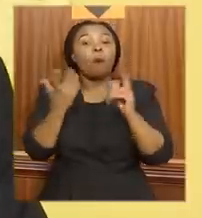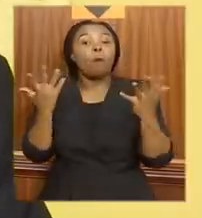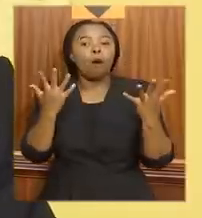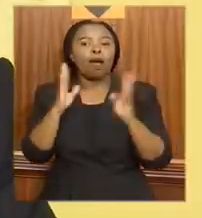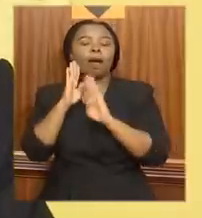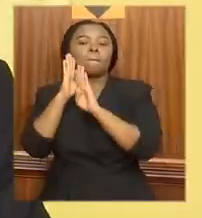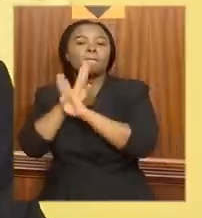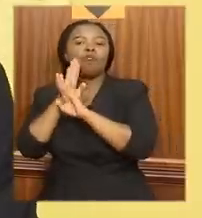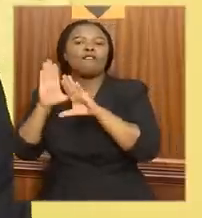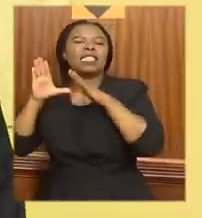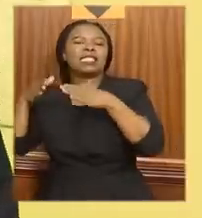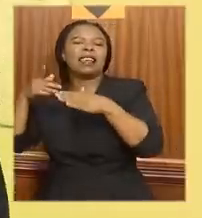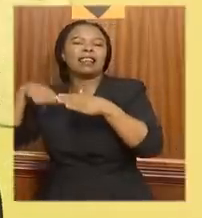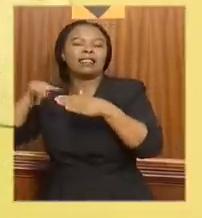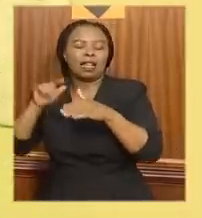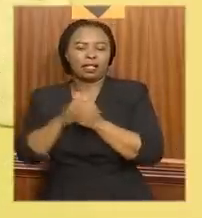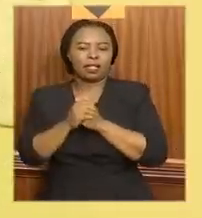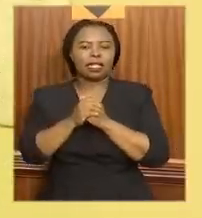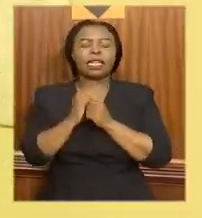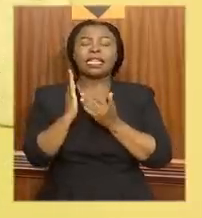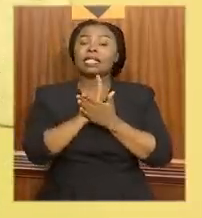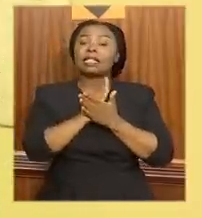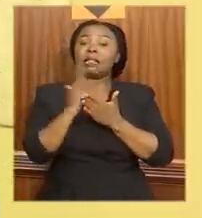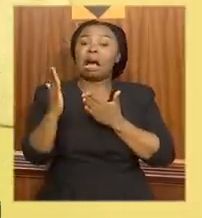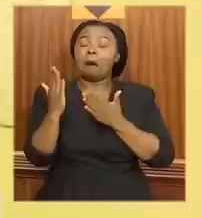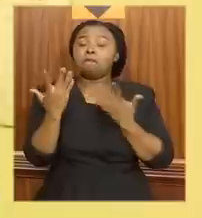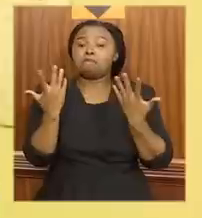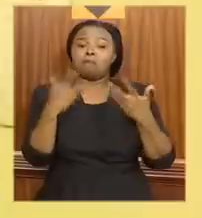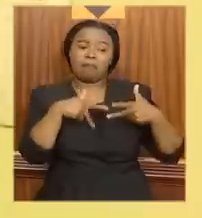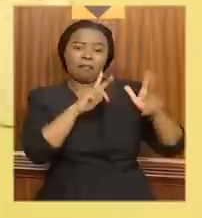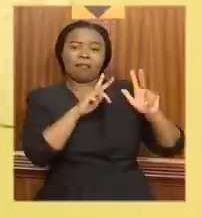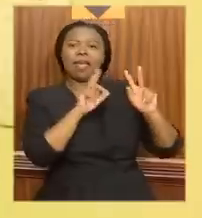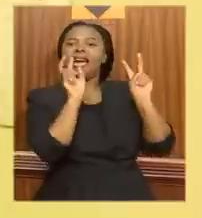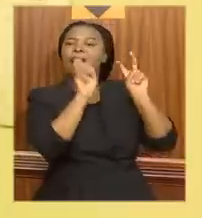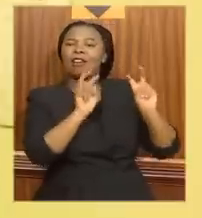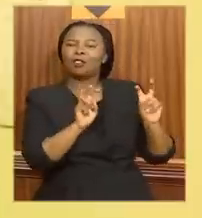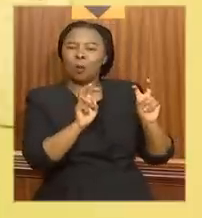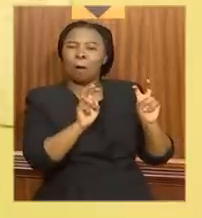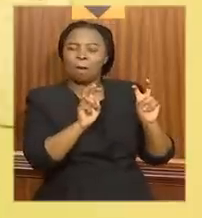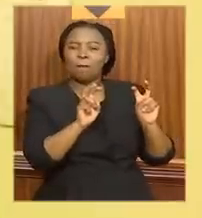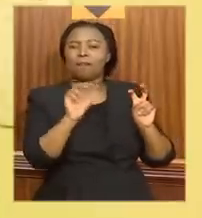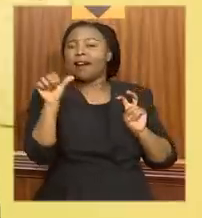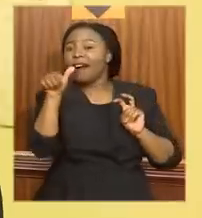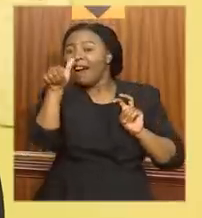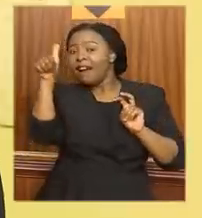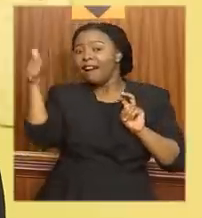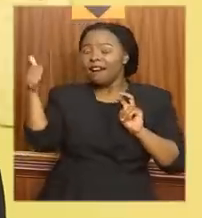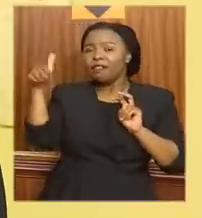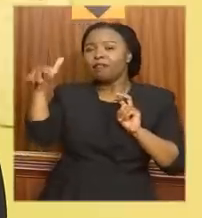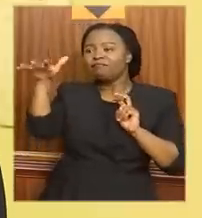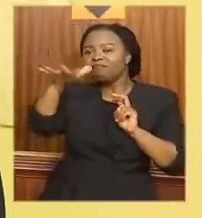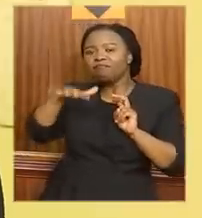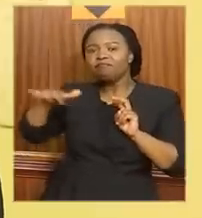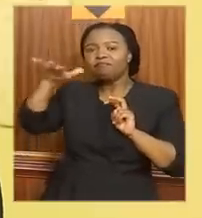of these had left Eskom and had gone to various locales in the